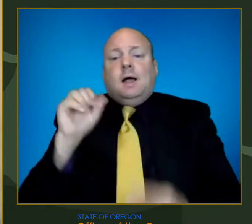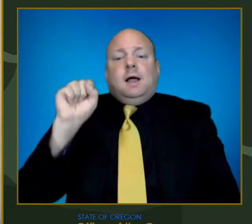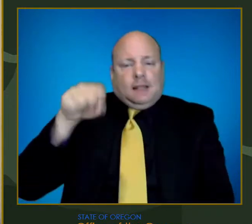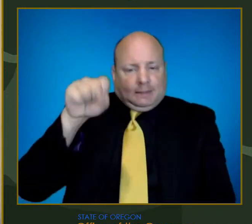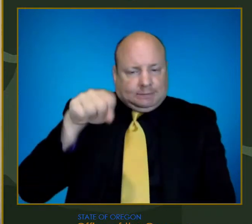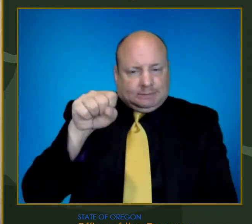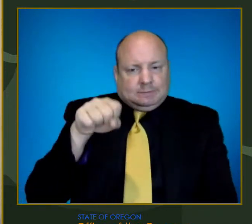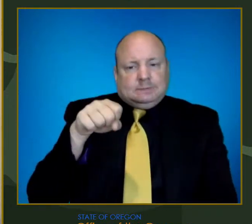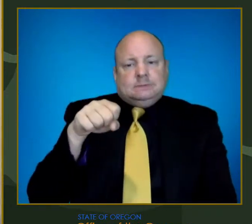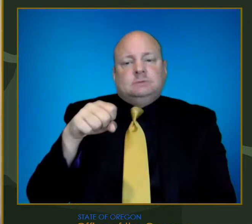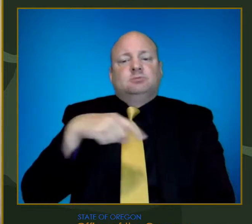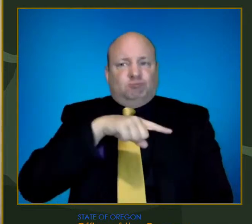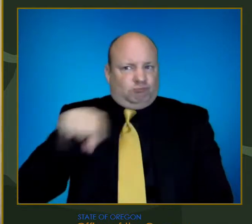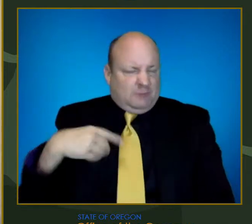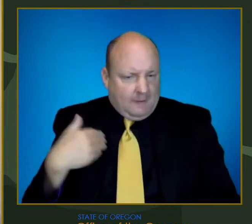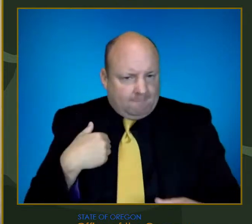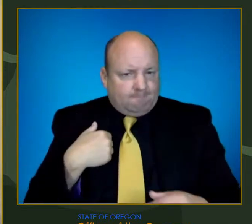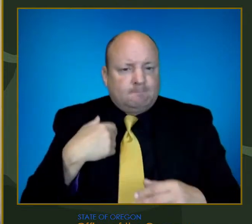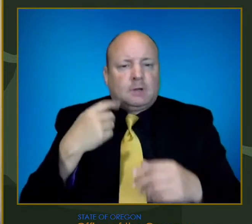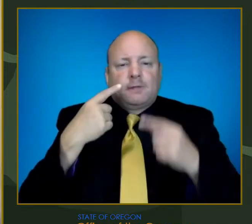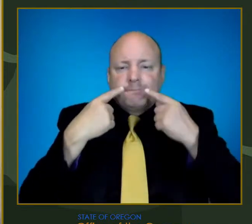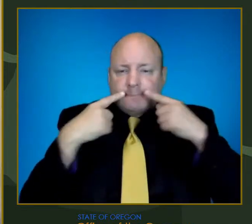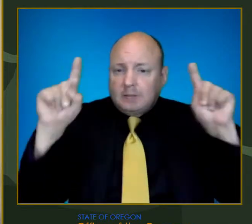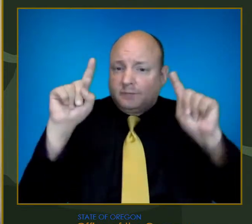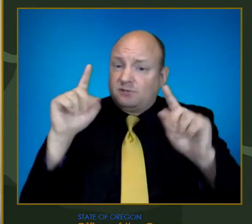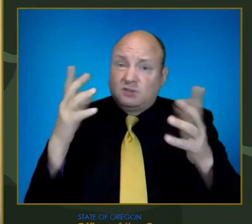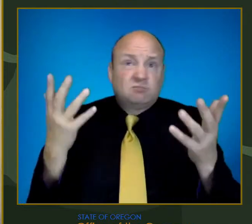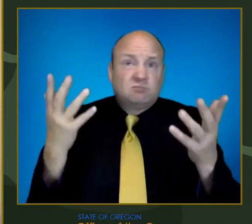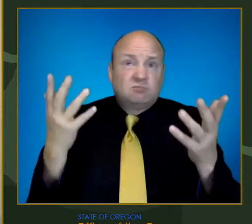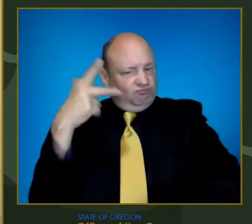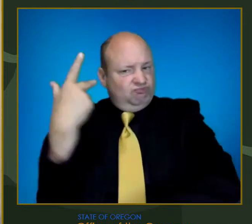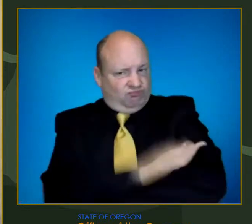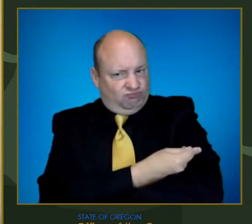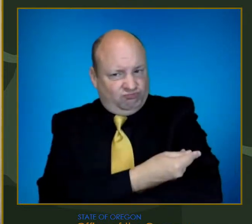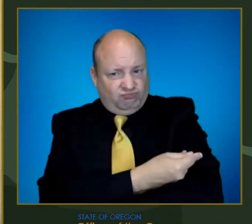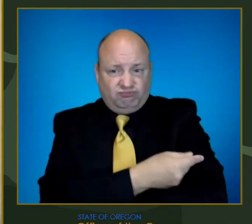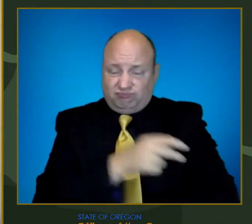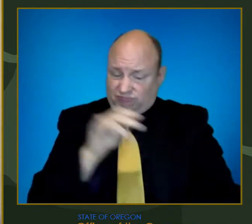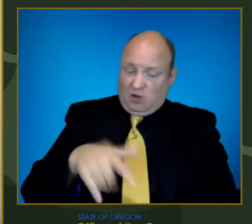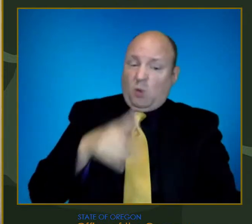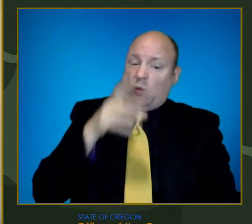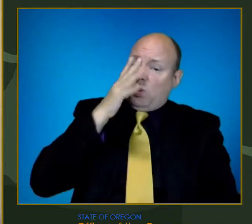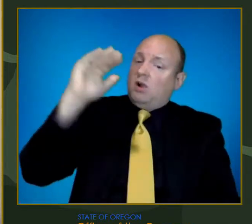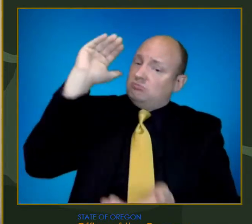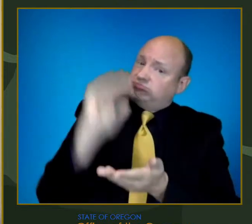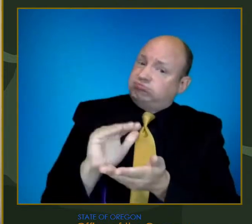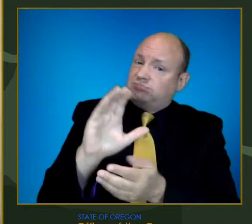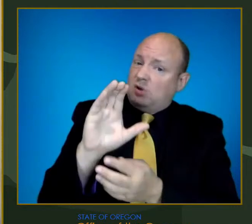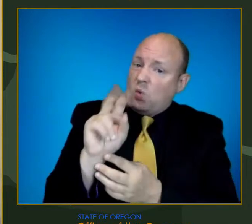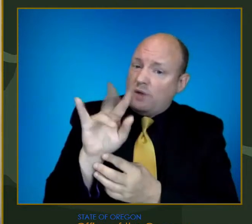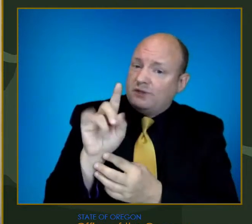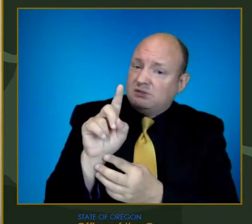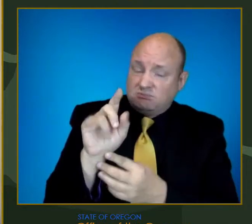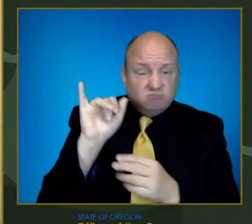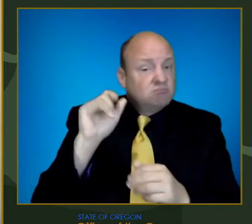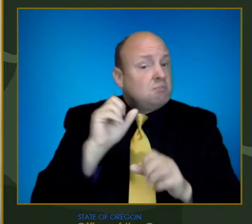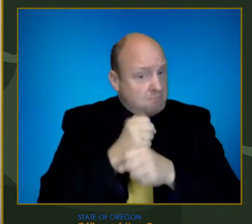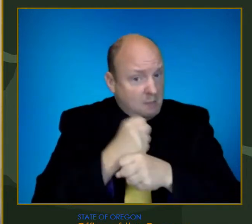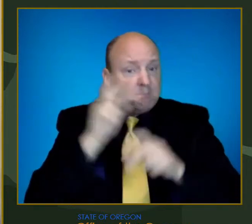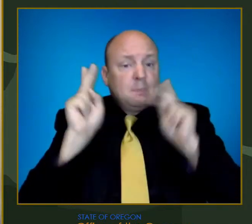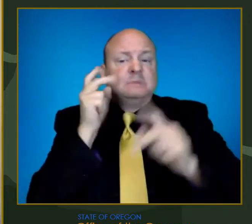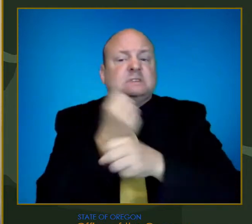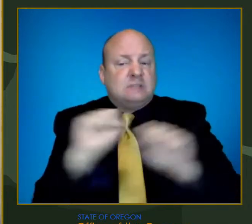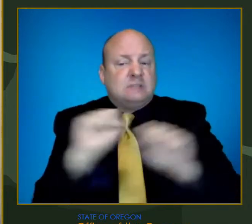vaccines that prevent the spread of COVID-19, keep people safe, and save lives. Our healthcare